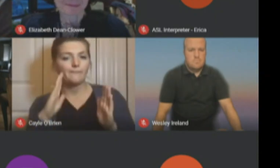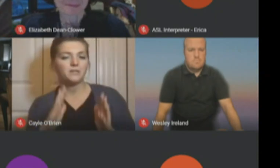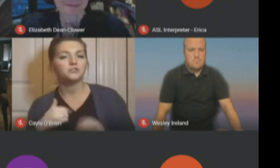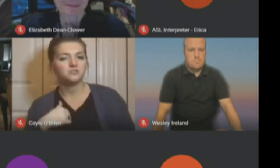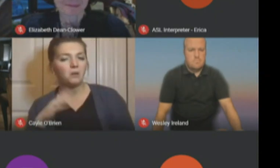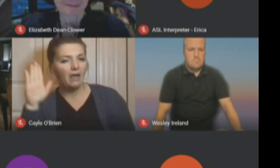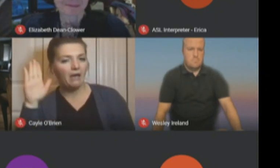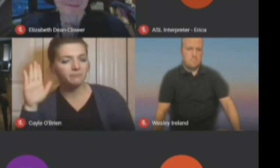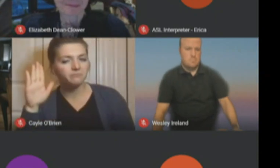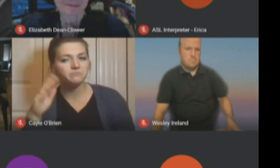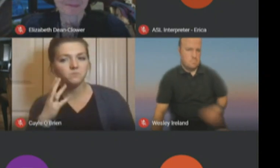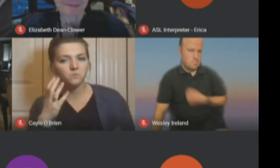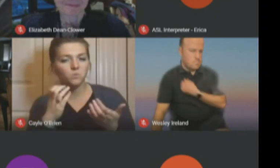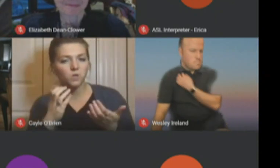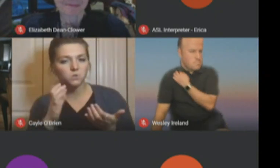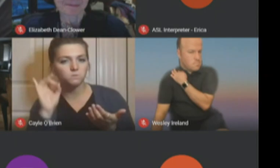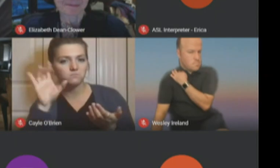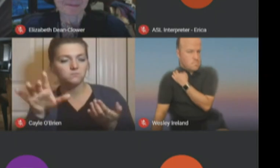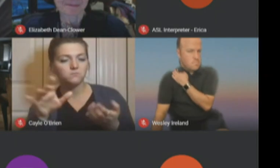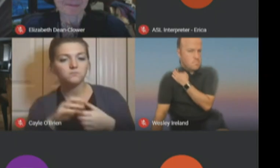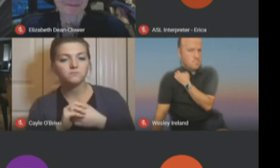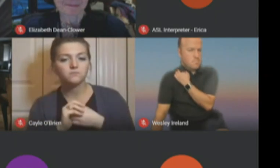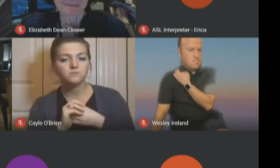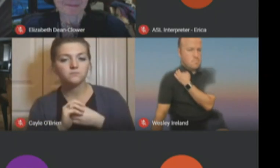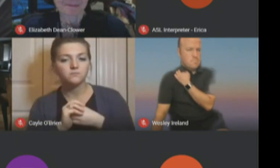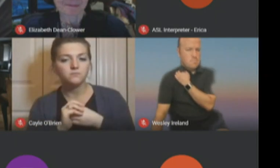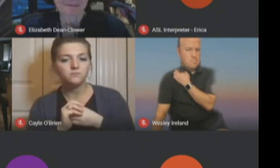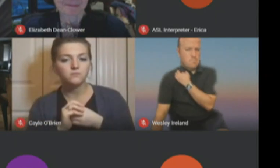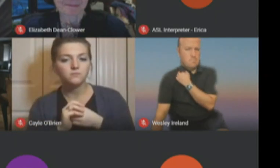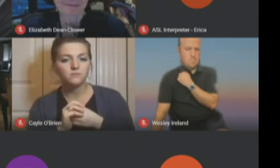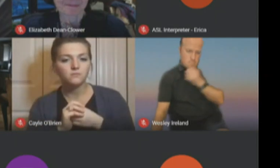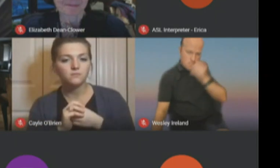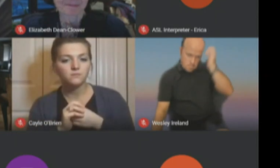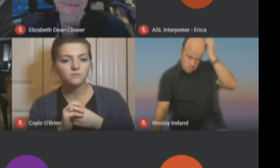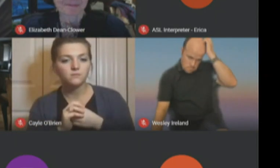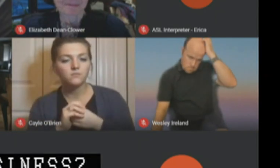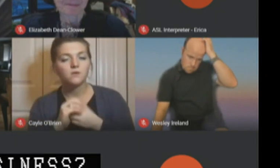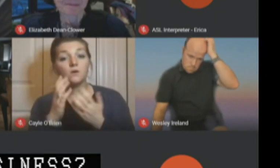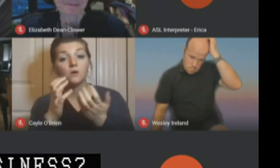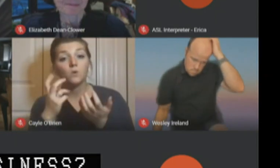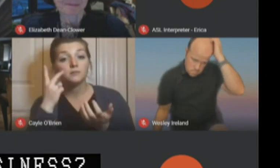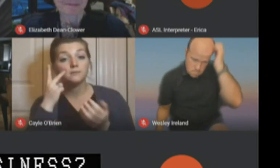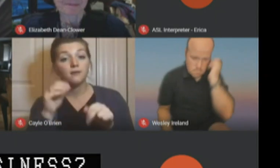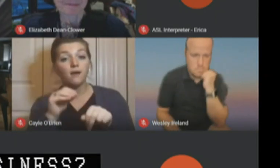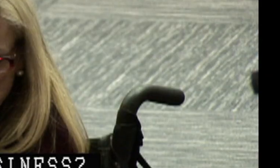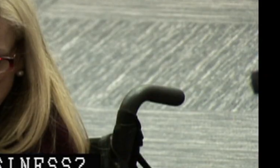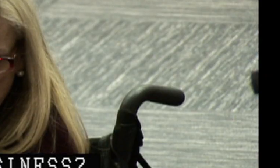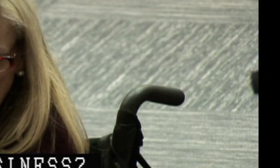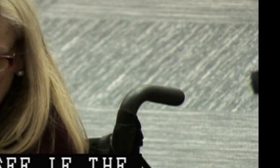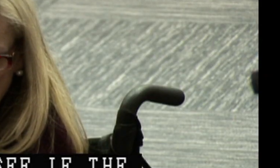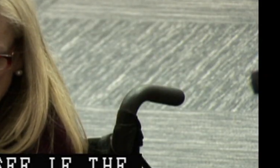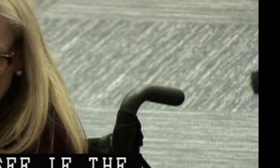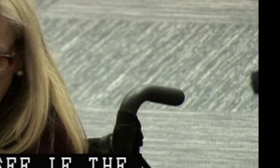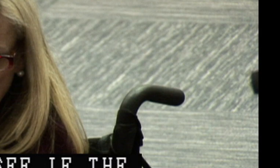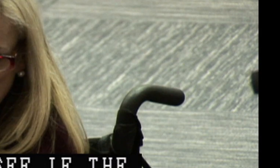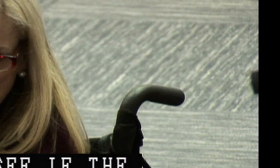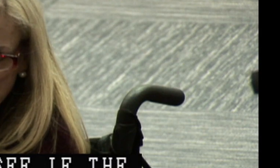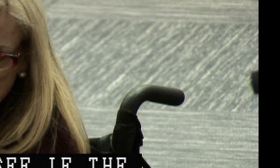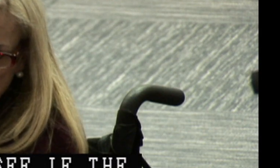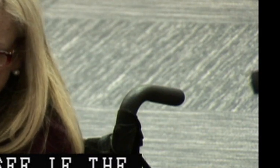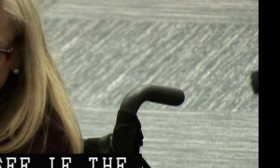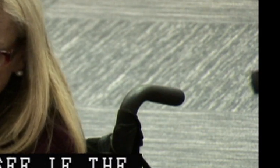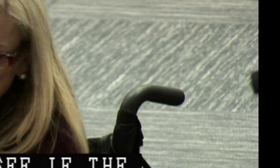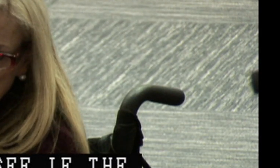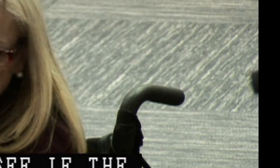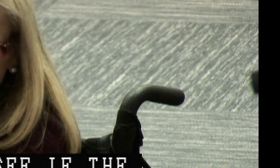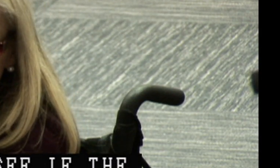wanted to raise, and that is I wanted to see if the advisory board wants to write a letter to welcome